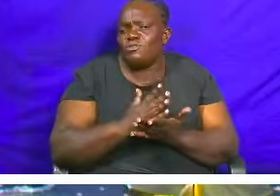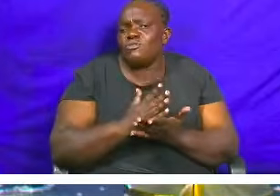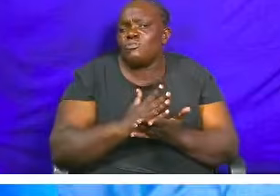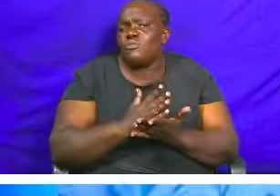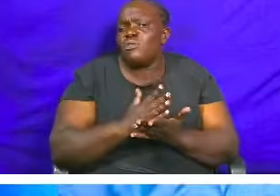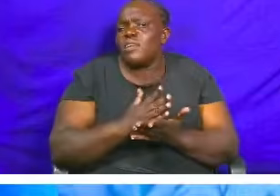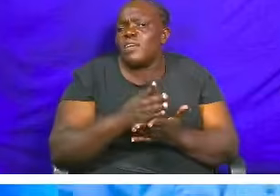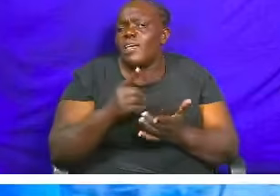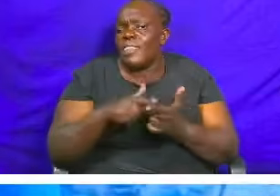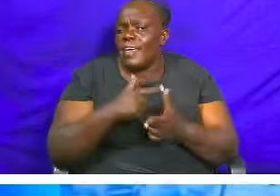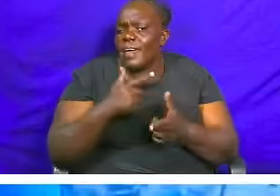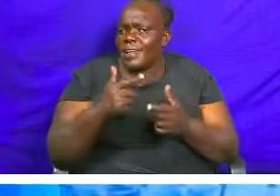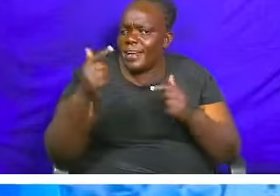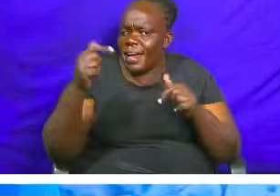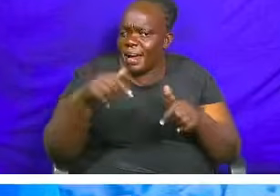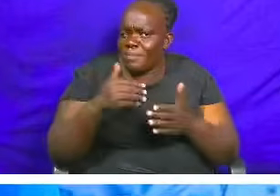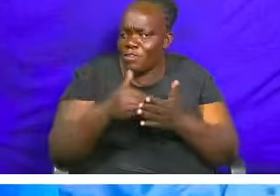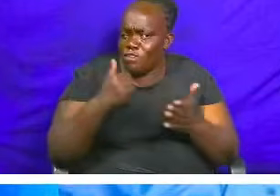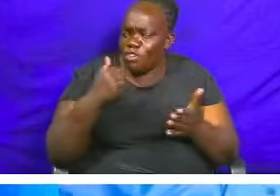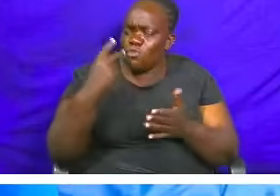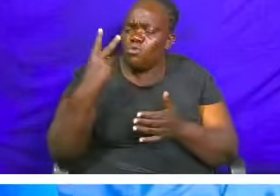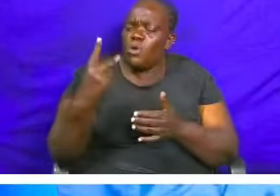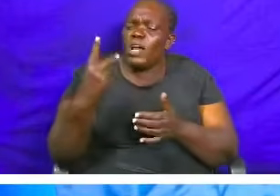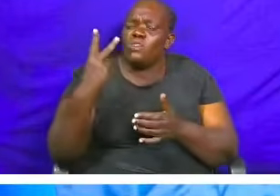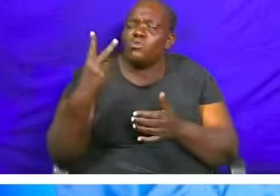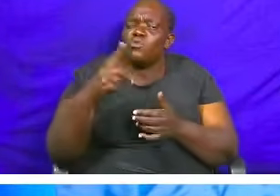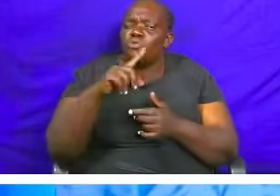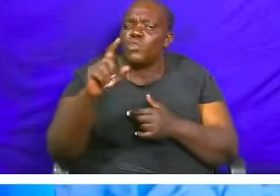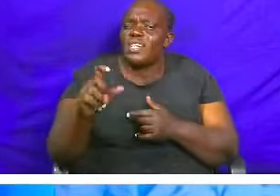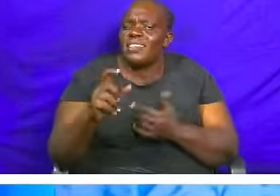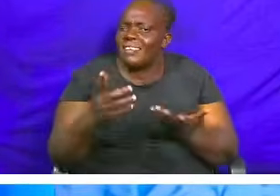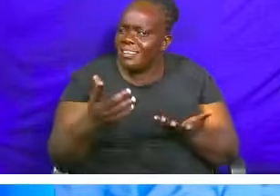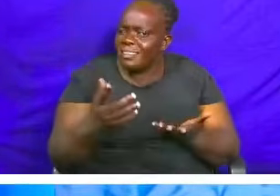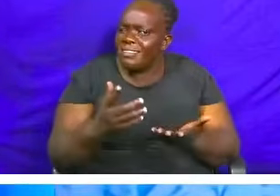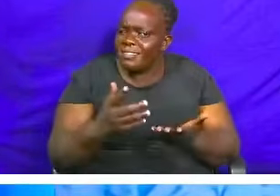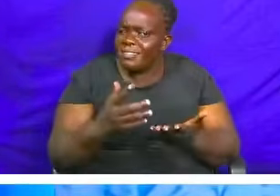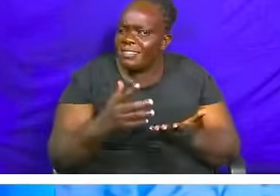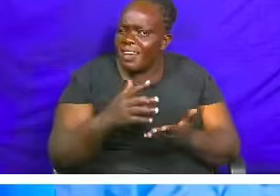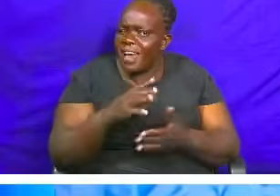then maybe before we come to get 1 or 2 questions, there's that whole